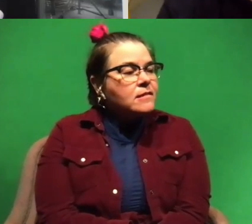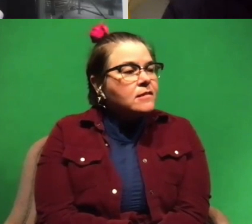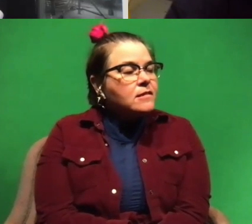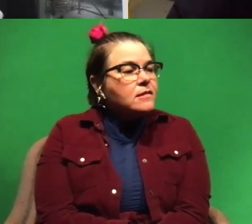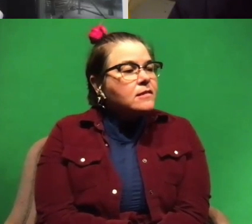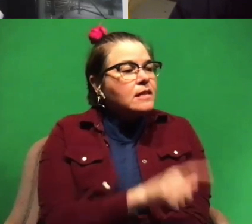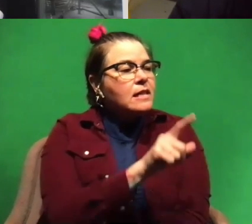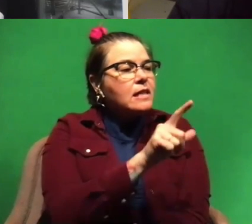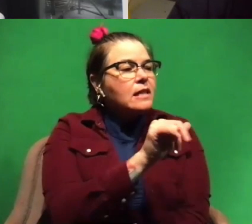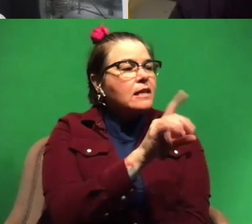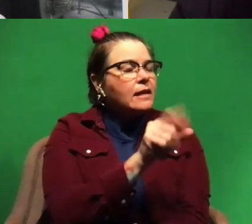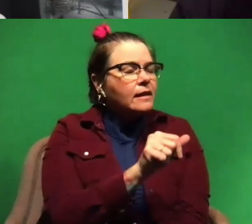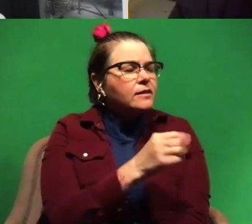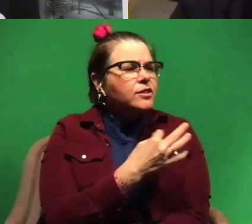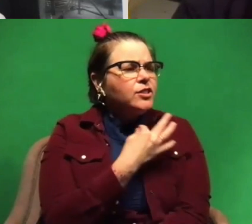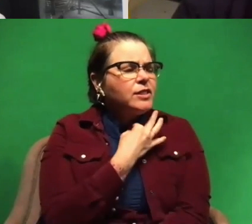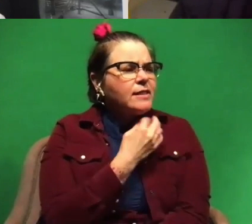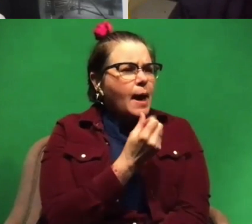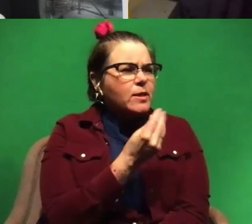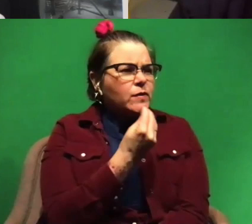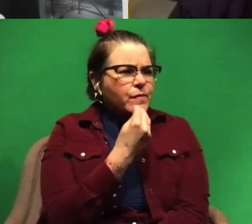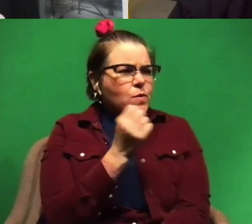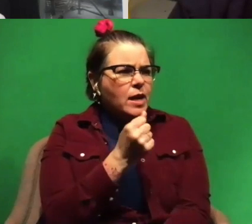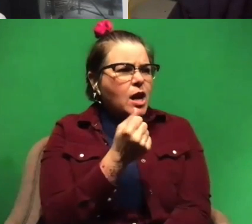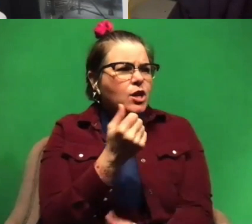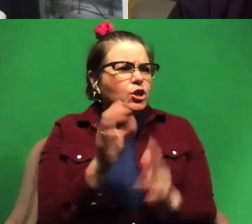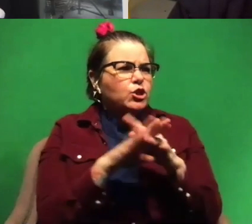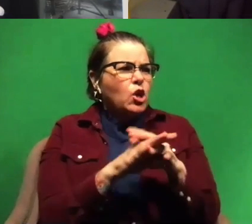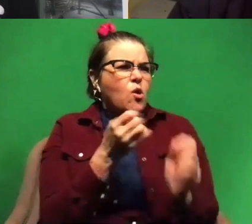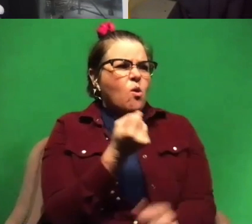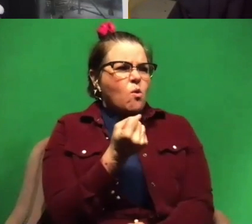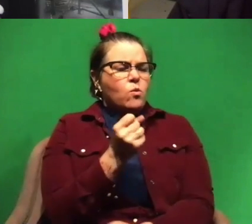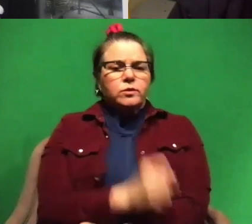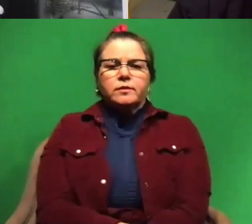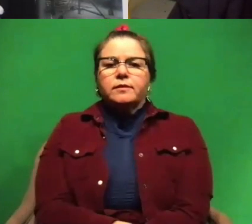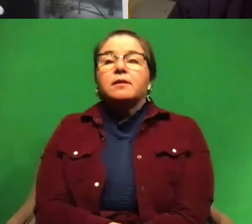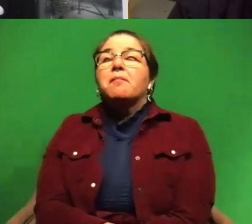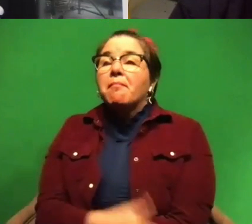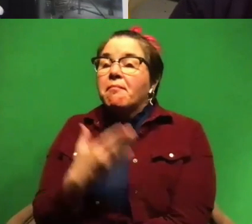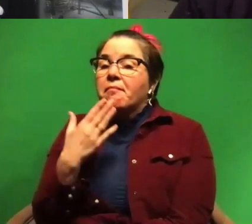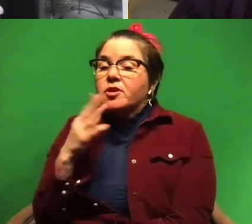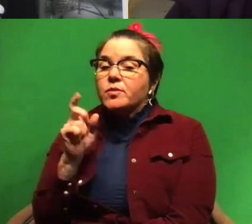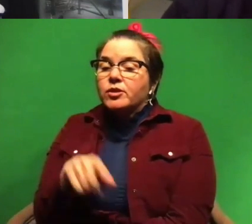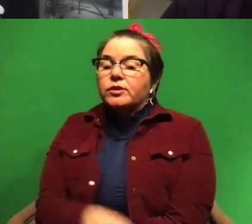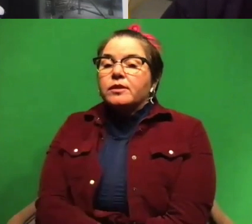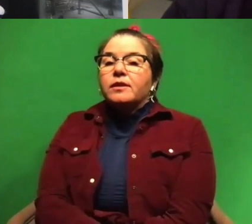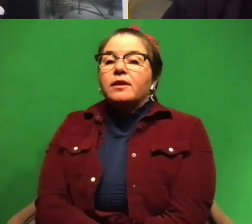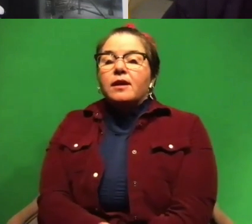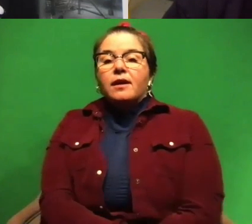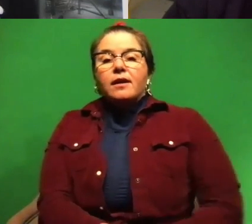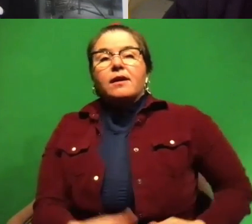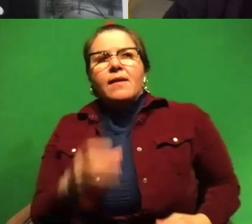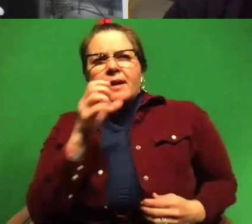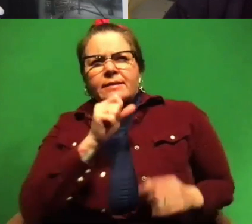Lydia would like to know, how much food can a shark hold? Wow, that's a good question. So I guess